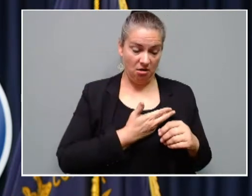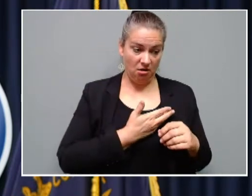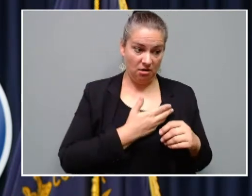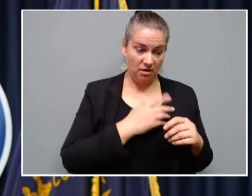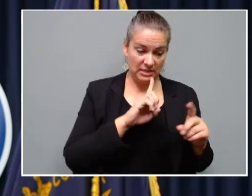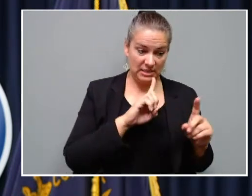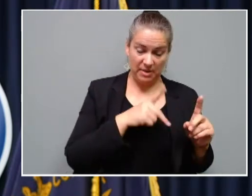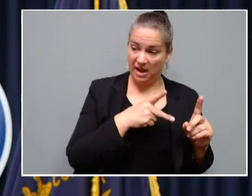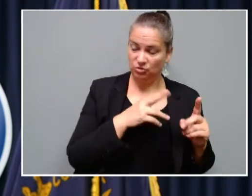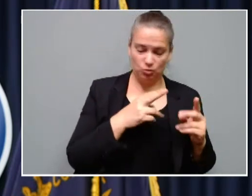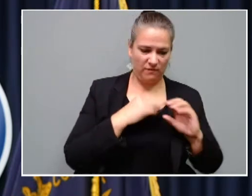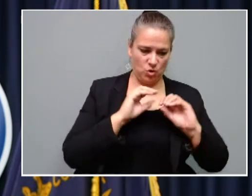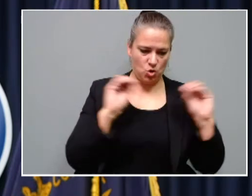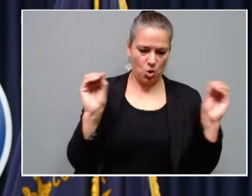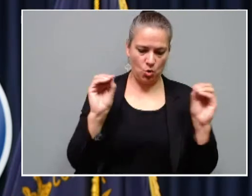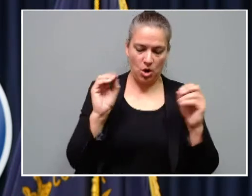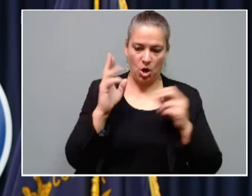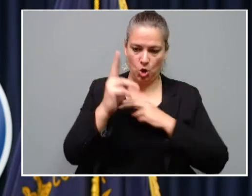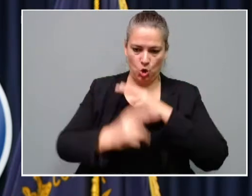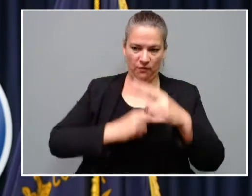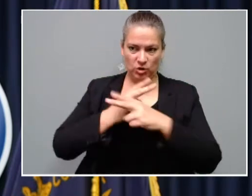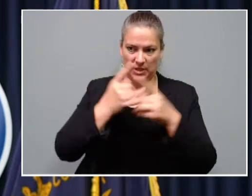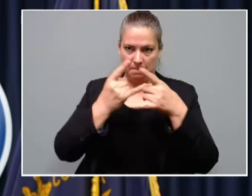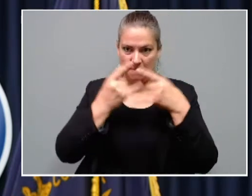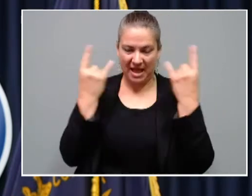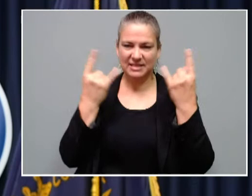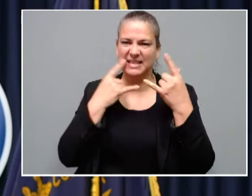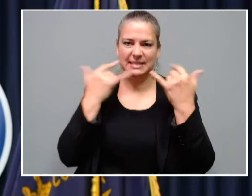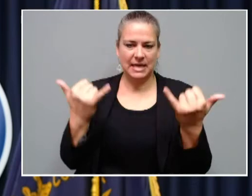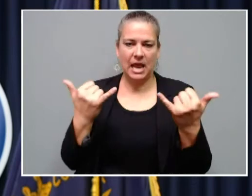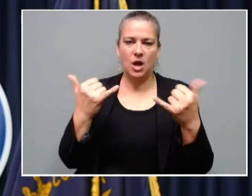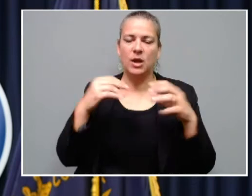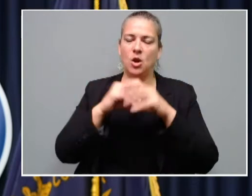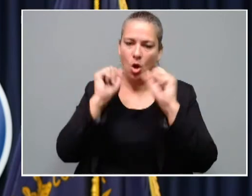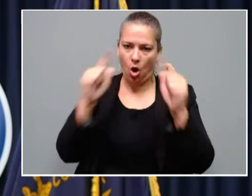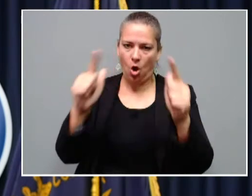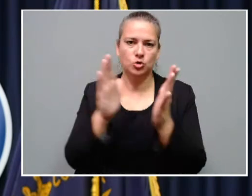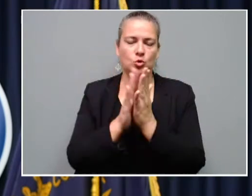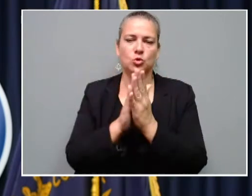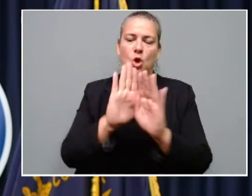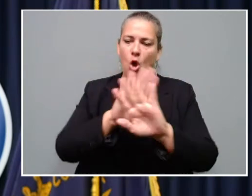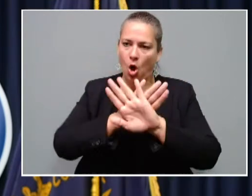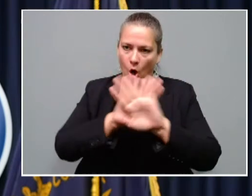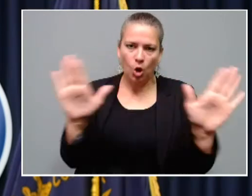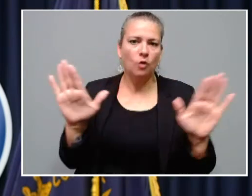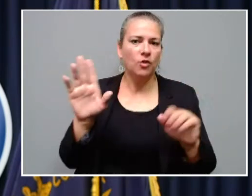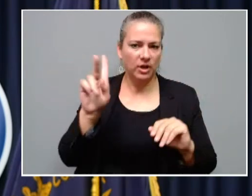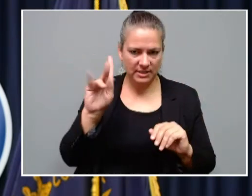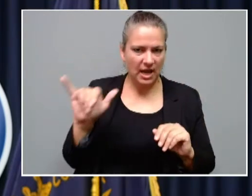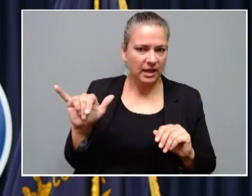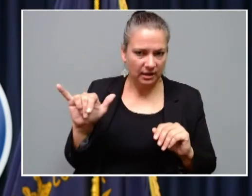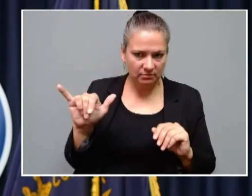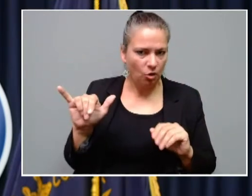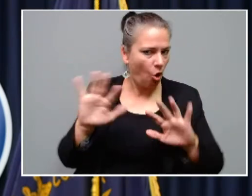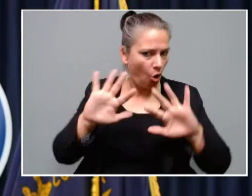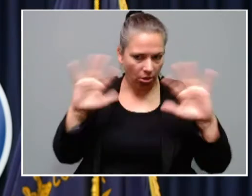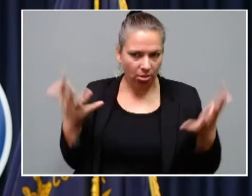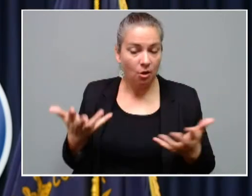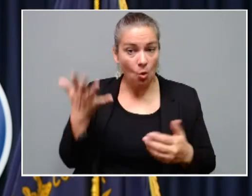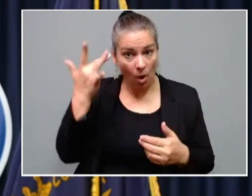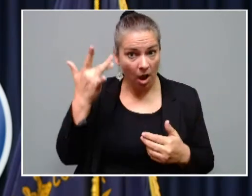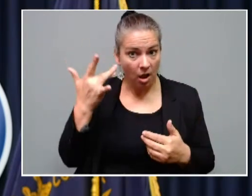should be universal masking in every school across Kentucky for a couple of reasons. Number one, we want our kids to stay in